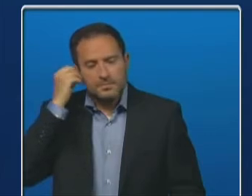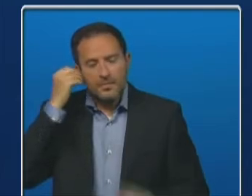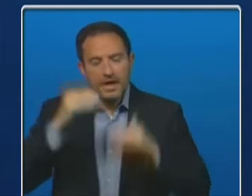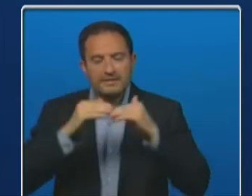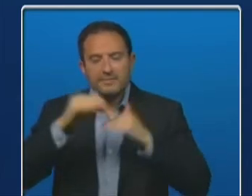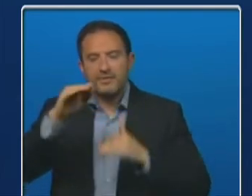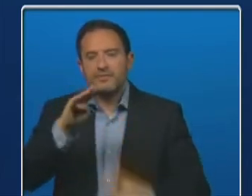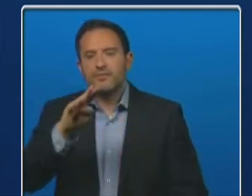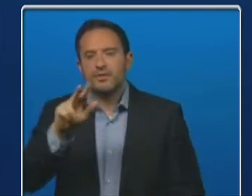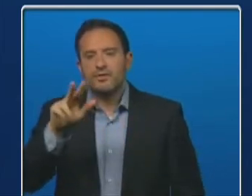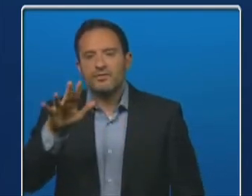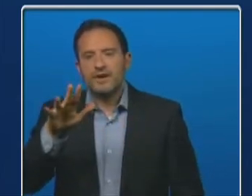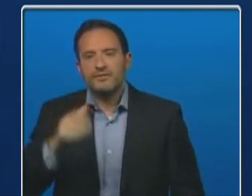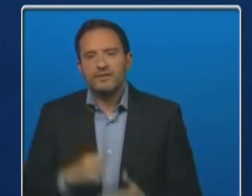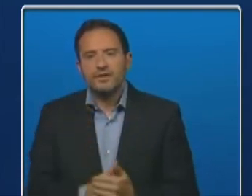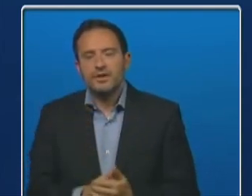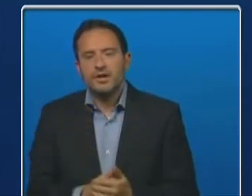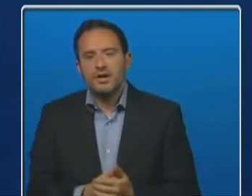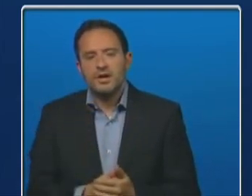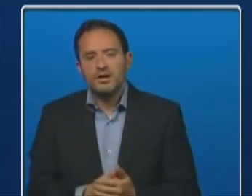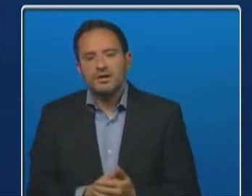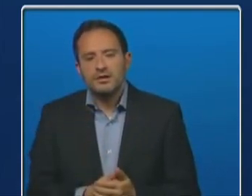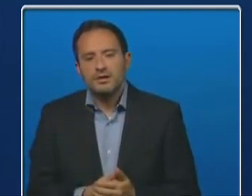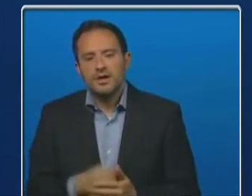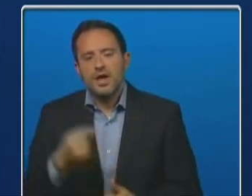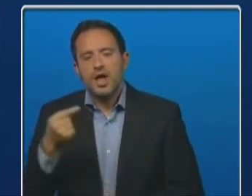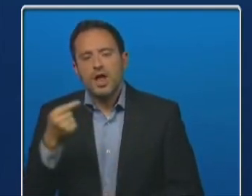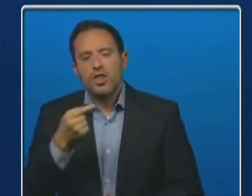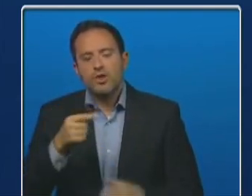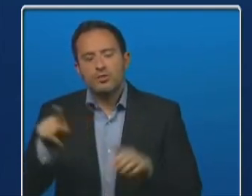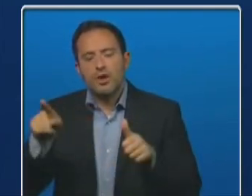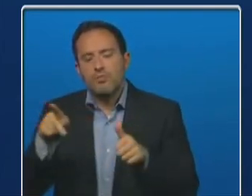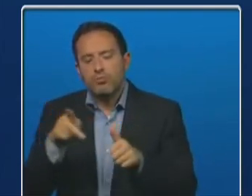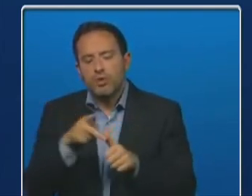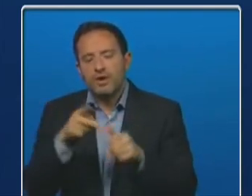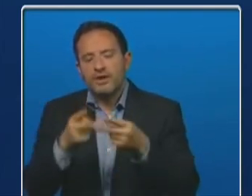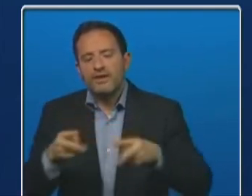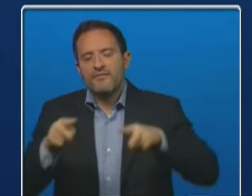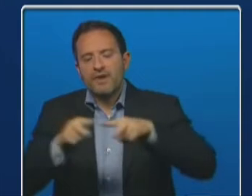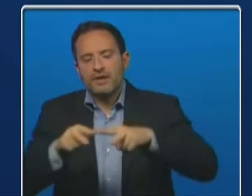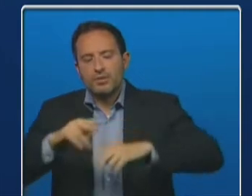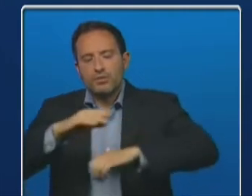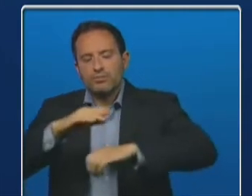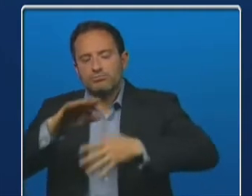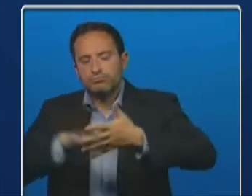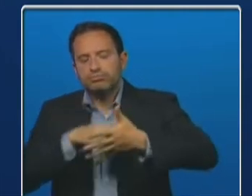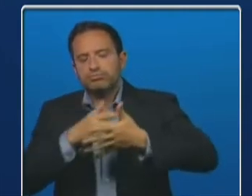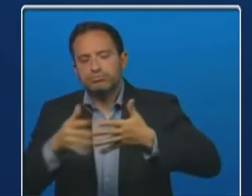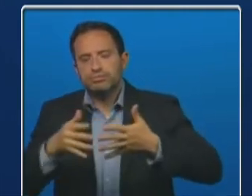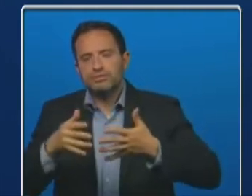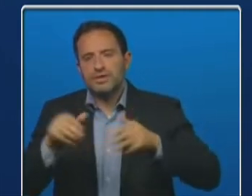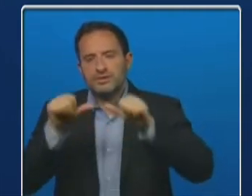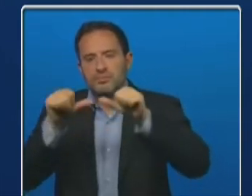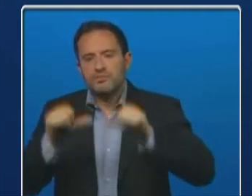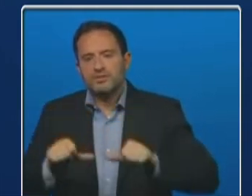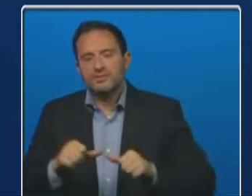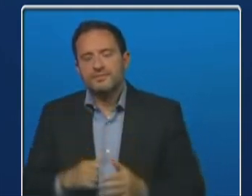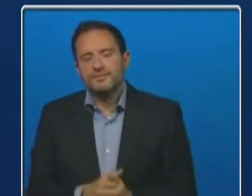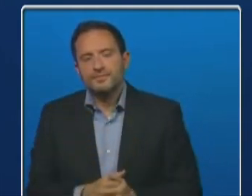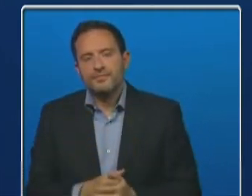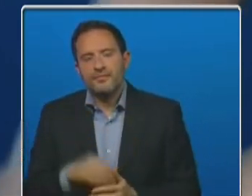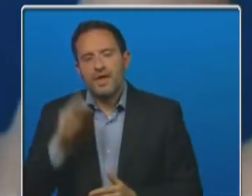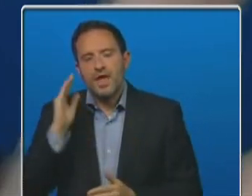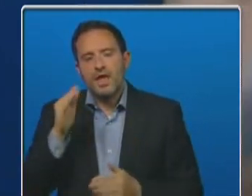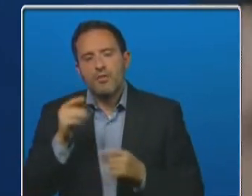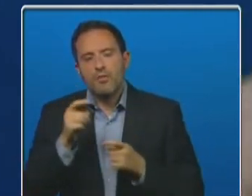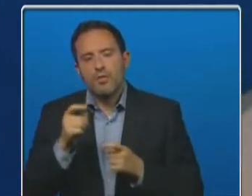the 2020 Census Apportionment Results webpage, there is a priority values table that should be posted, and that will give